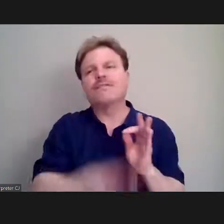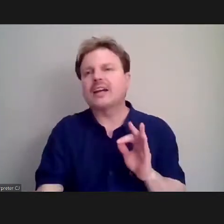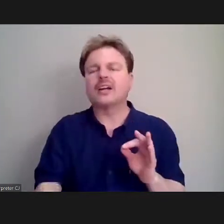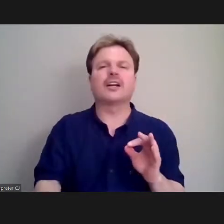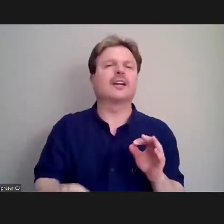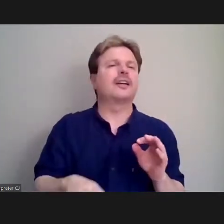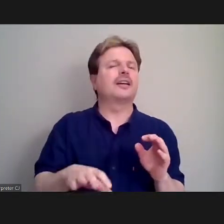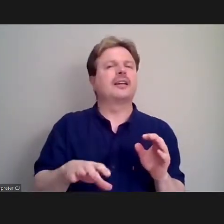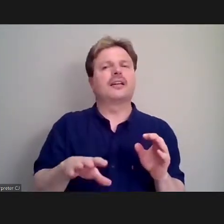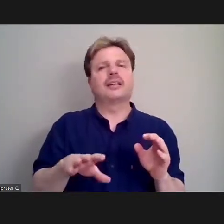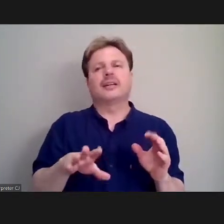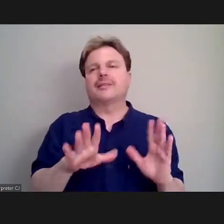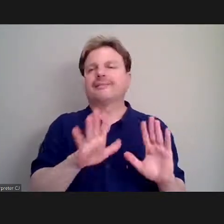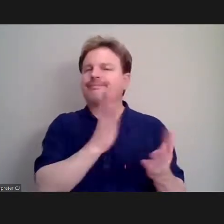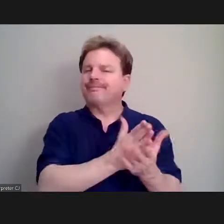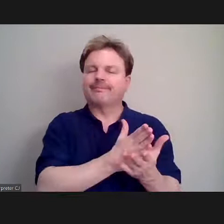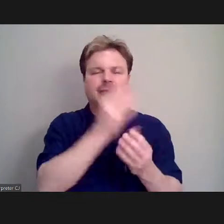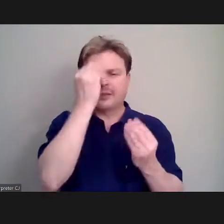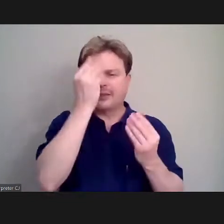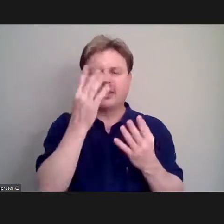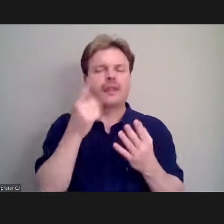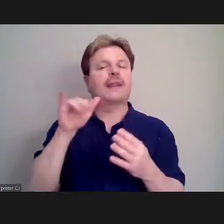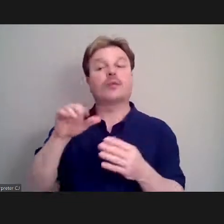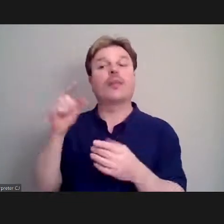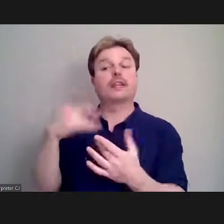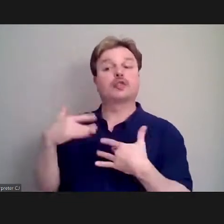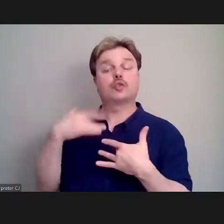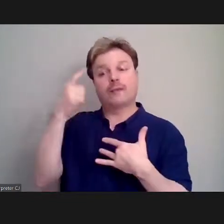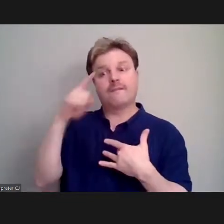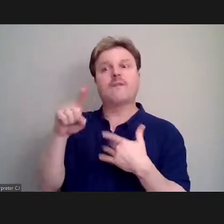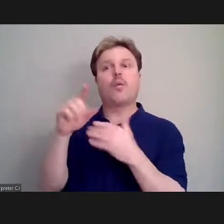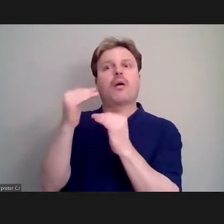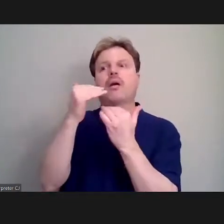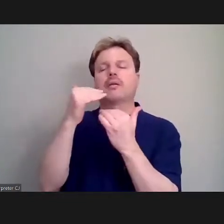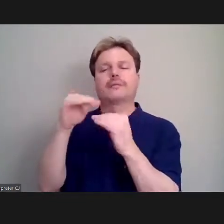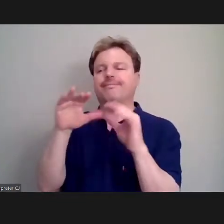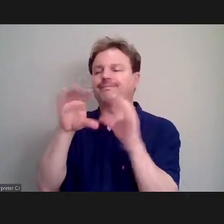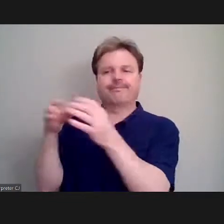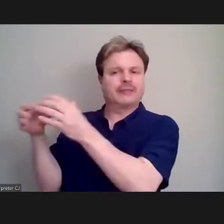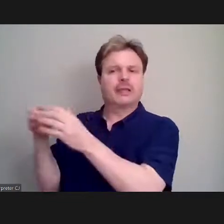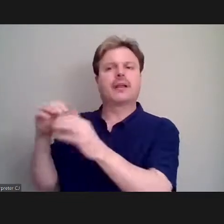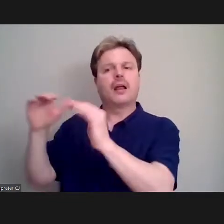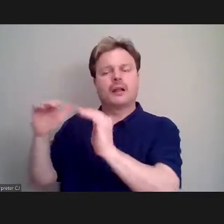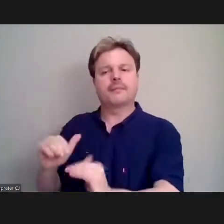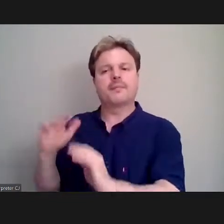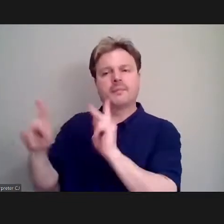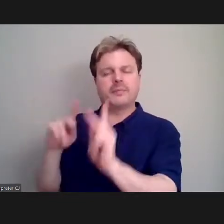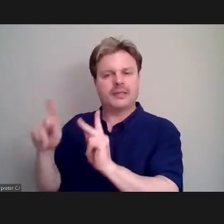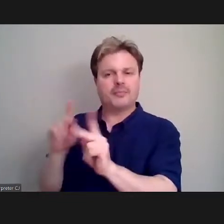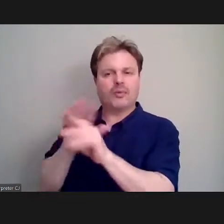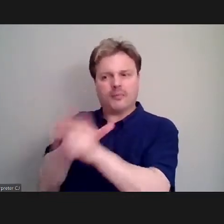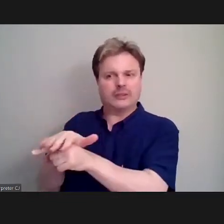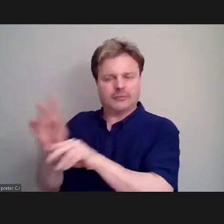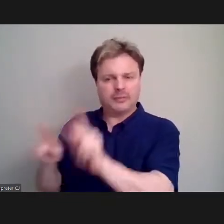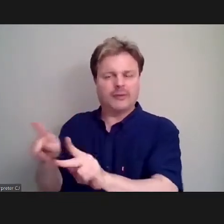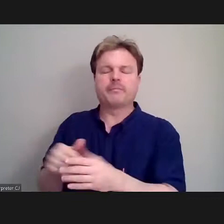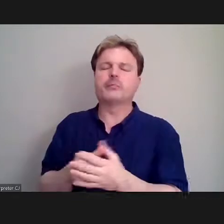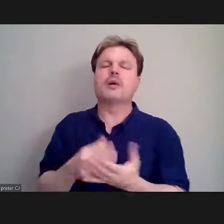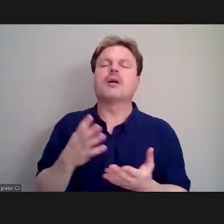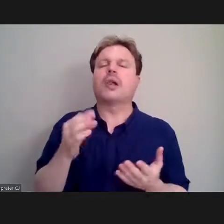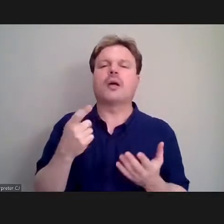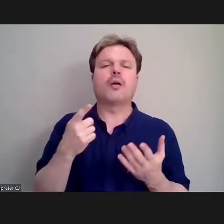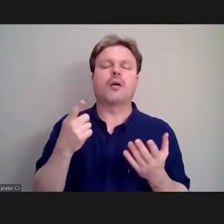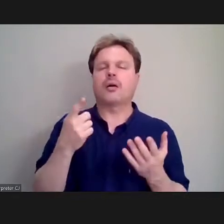being concerns for marginalized people. Part of the job is also, of course, to teach students who may be